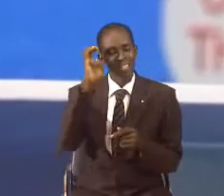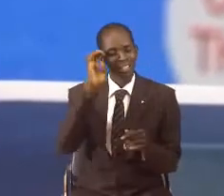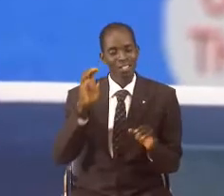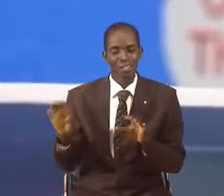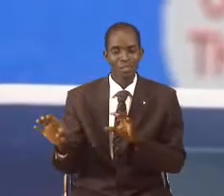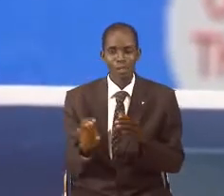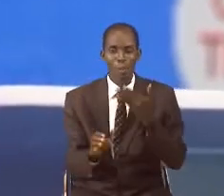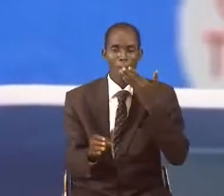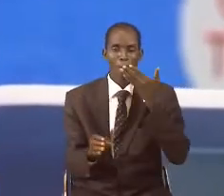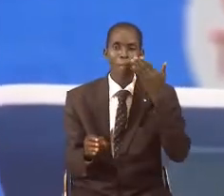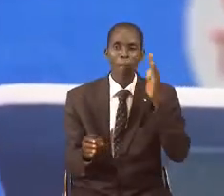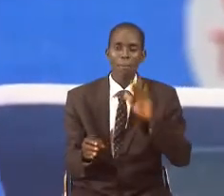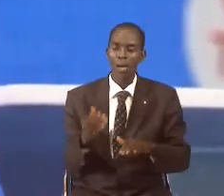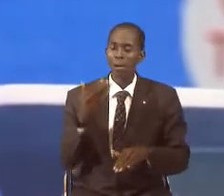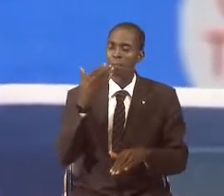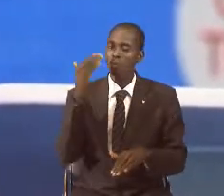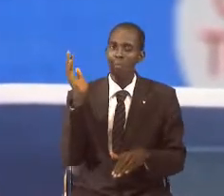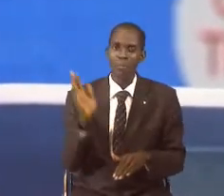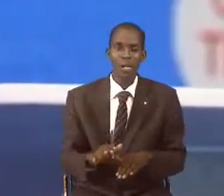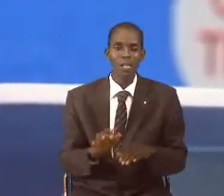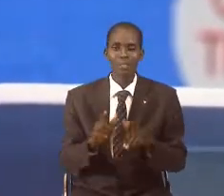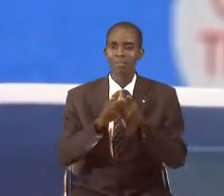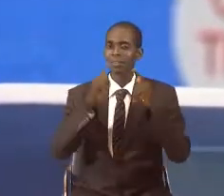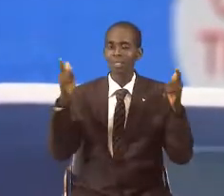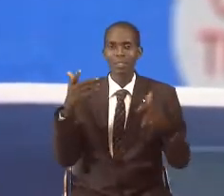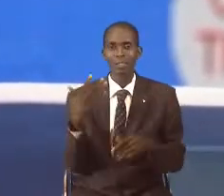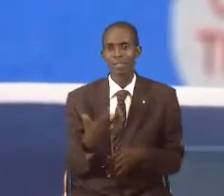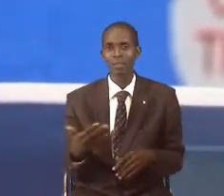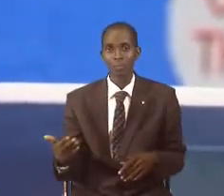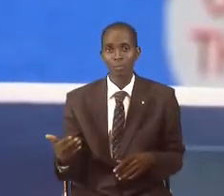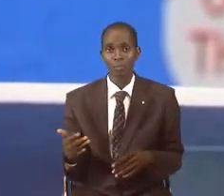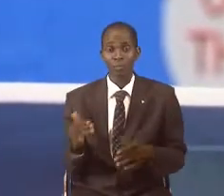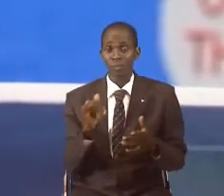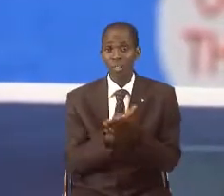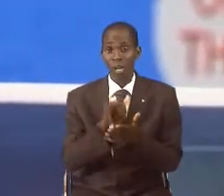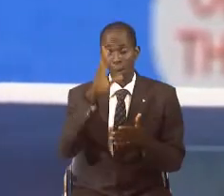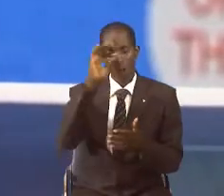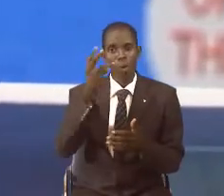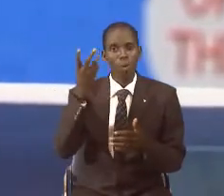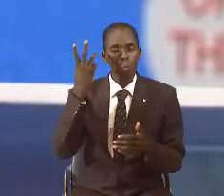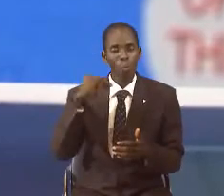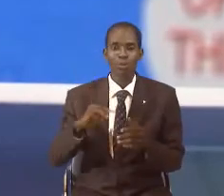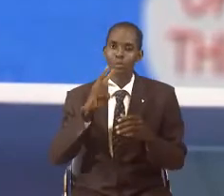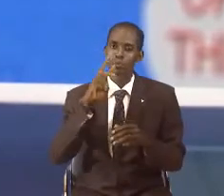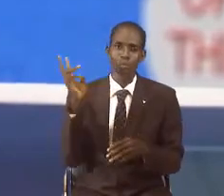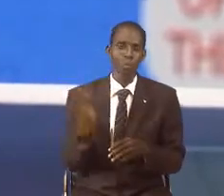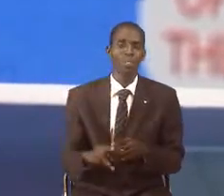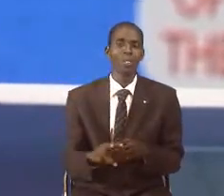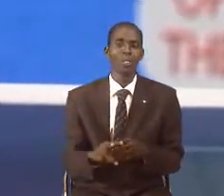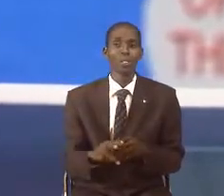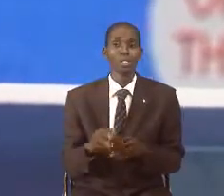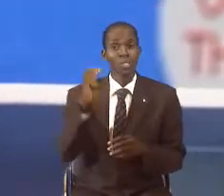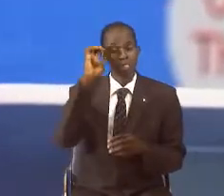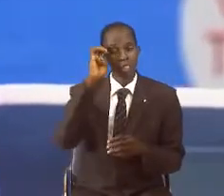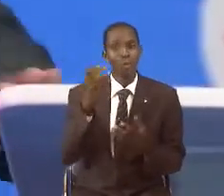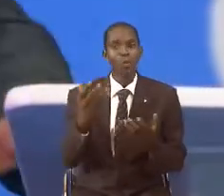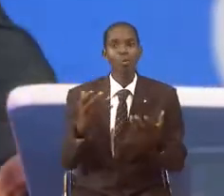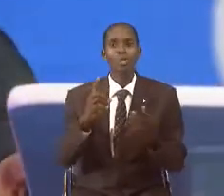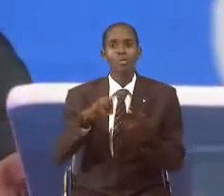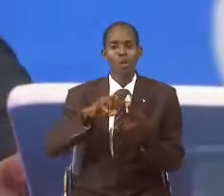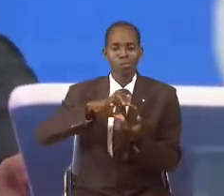of God. He did bad, bad things, terrible things. The man